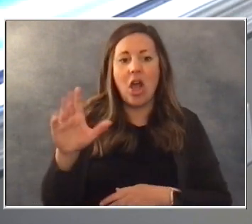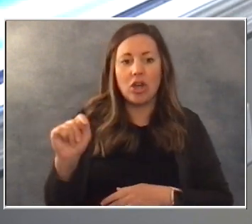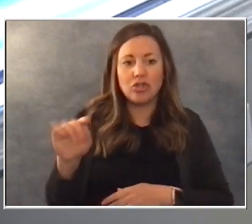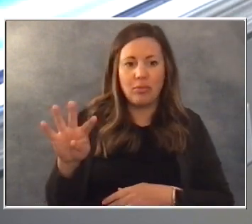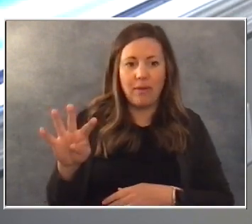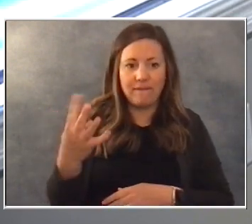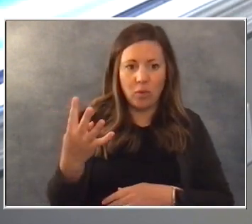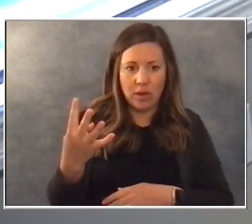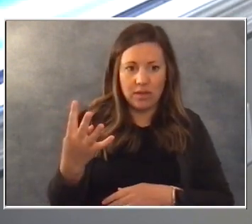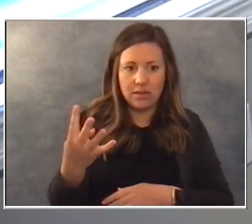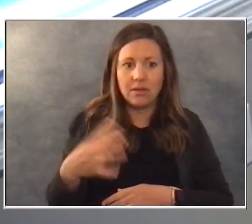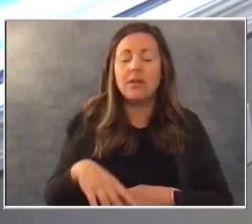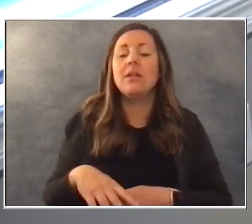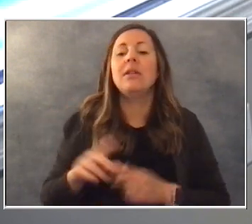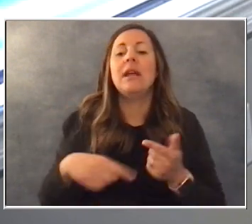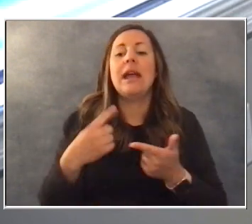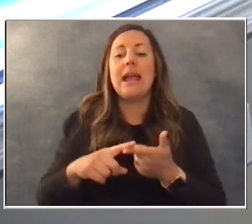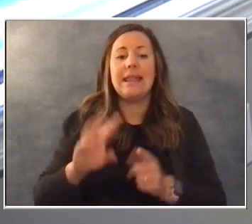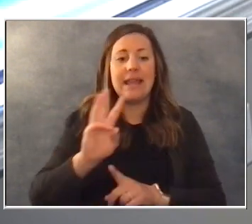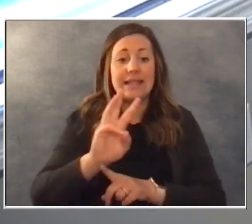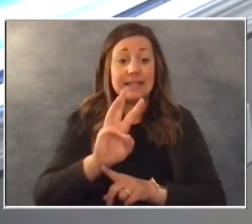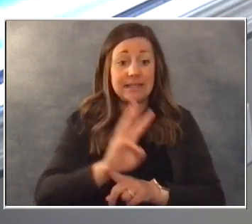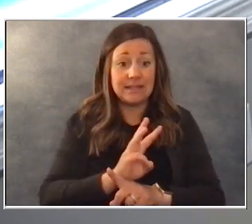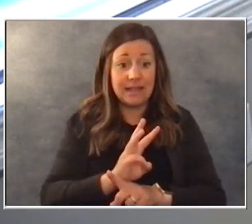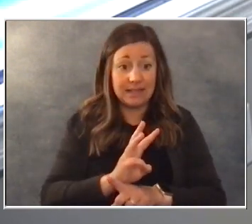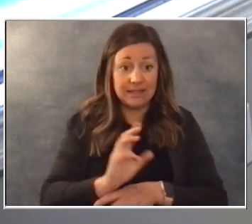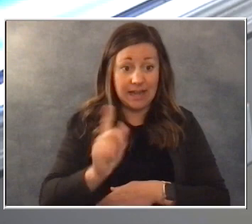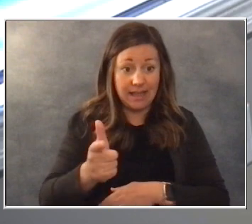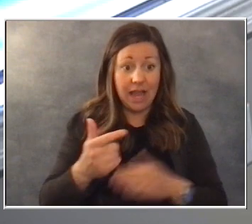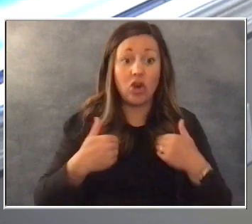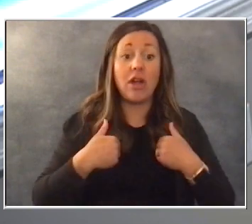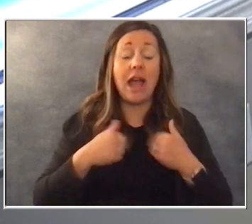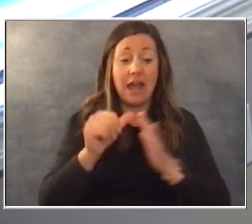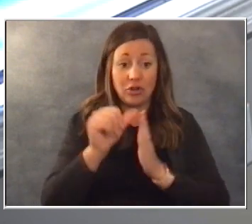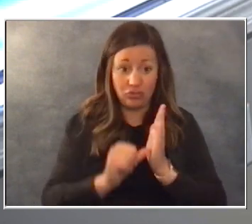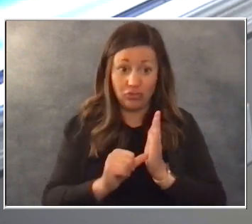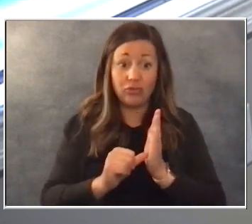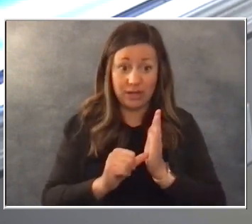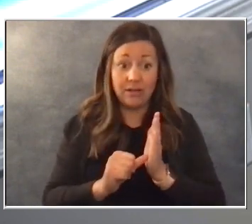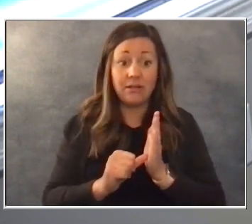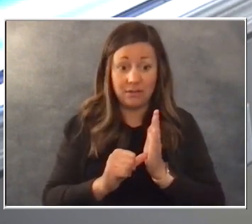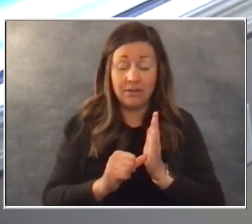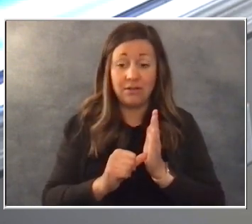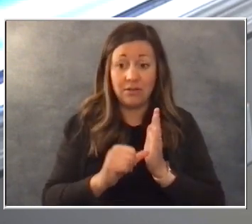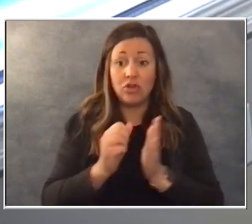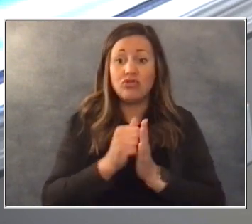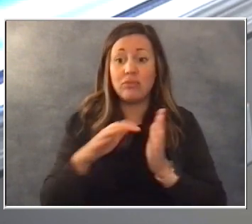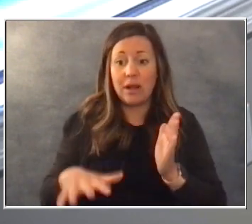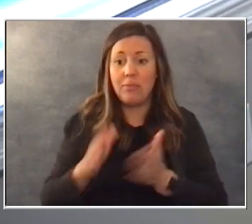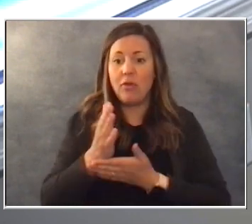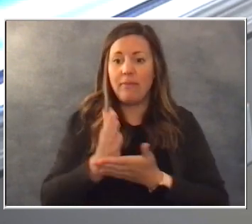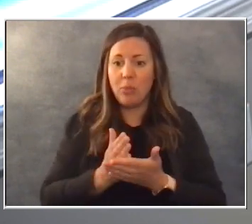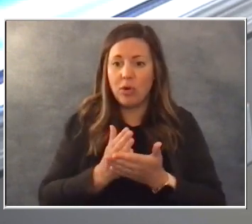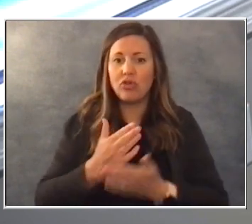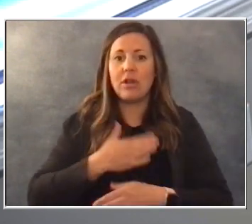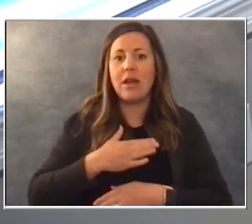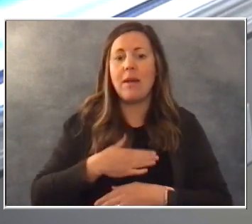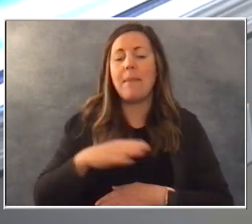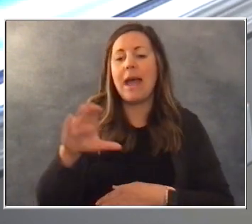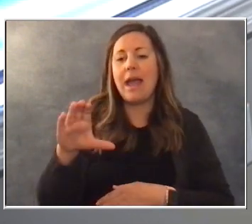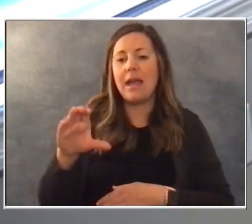And then 6 days later, I had surgery to remove a portion of my sigmoid